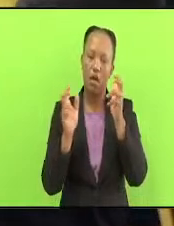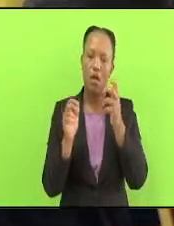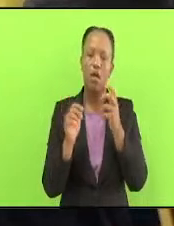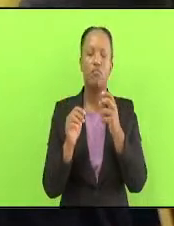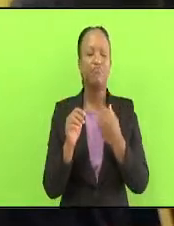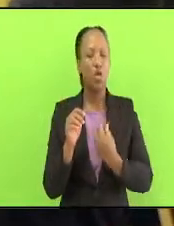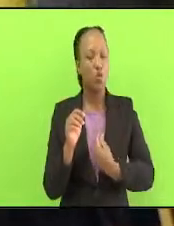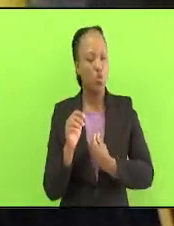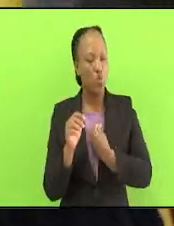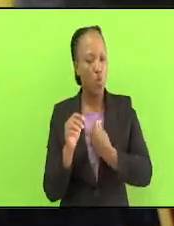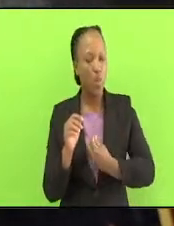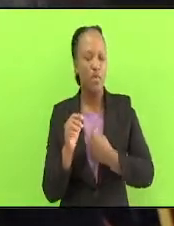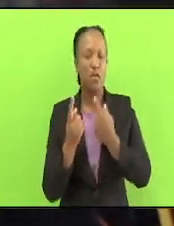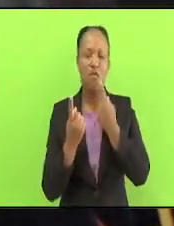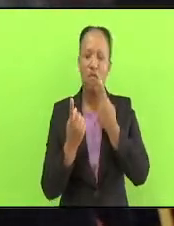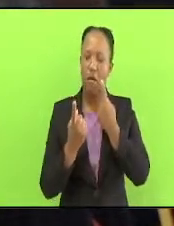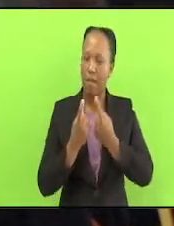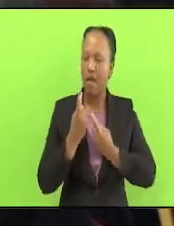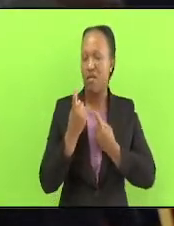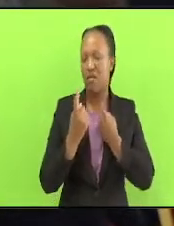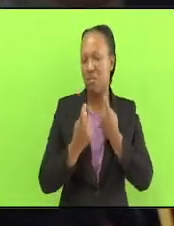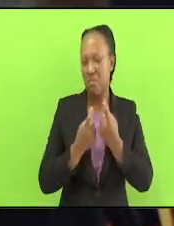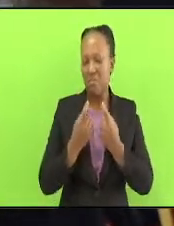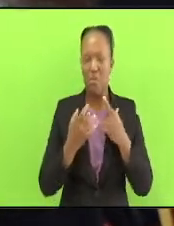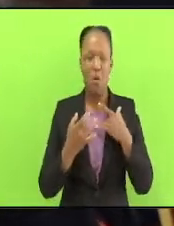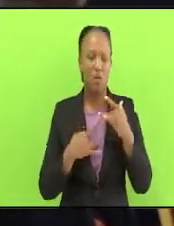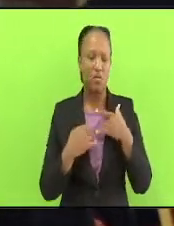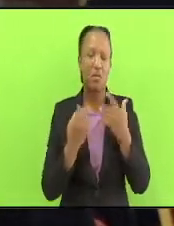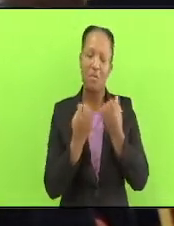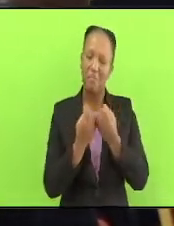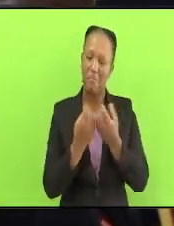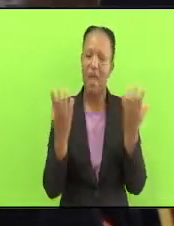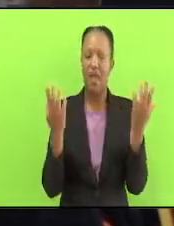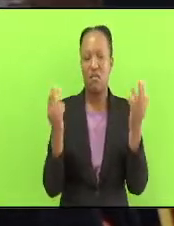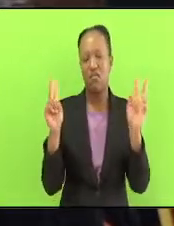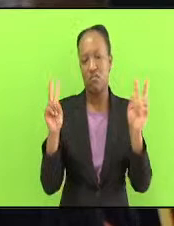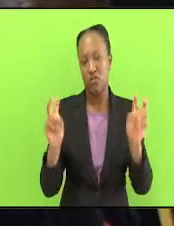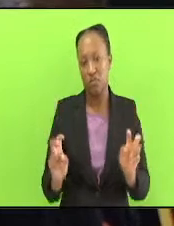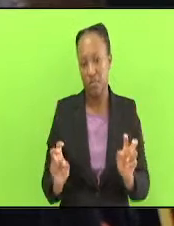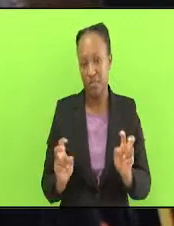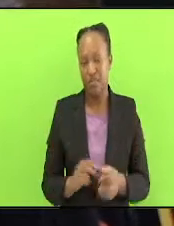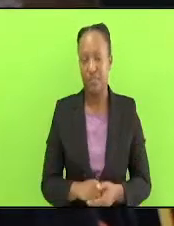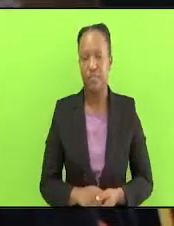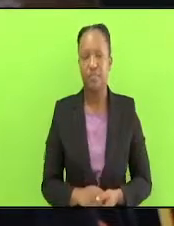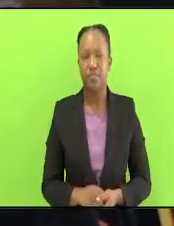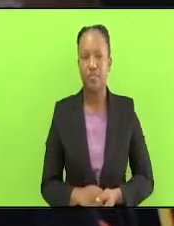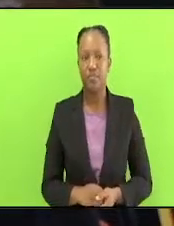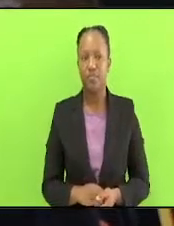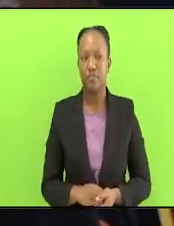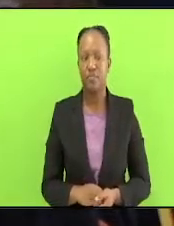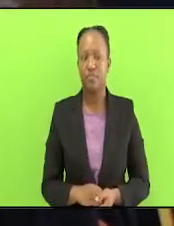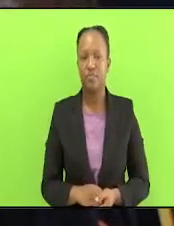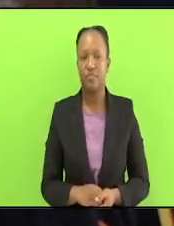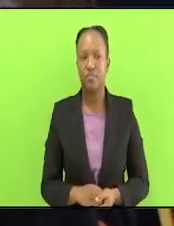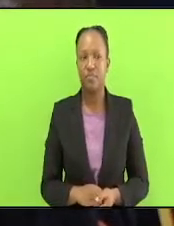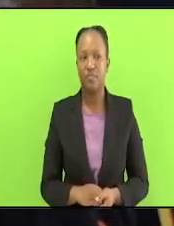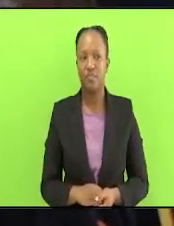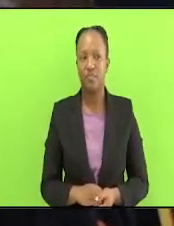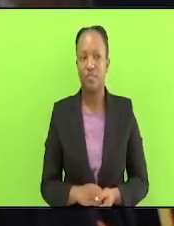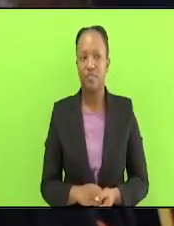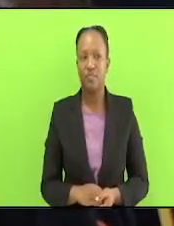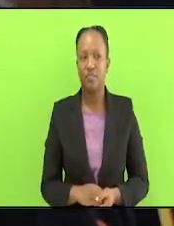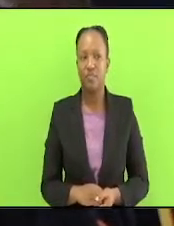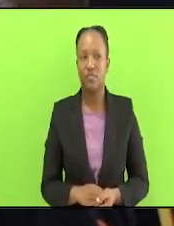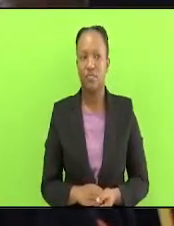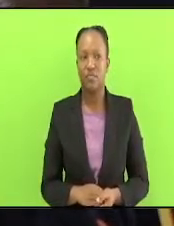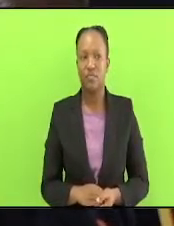I hear many young people actually complaining about so many problems. mme ntho e ntshwabisang ke